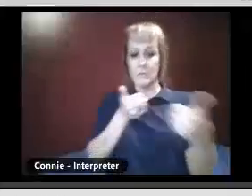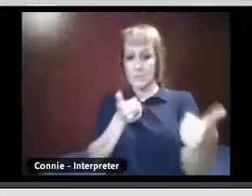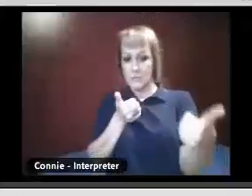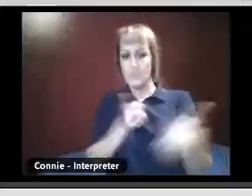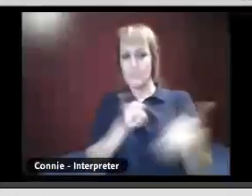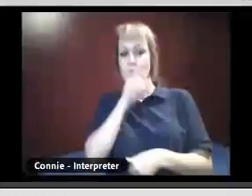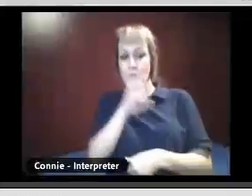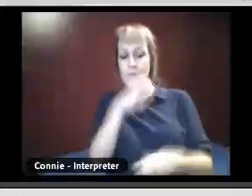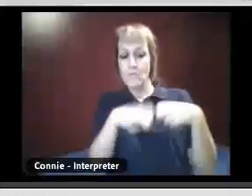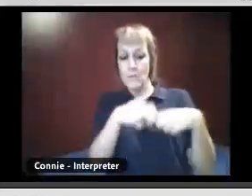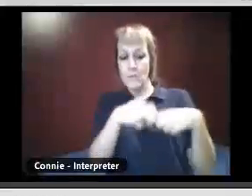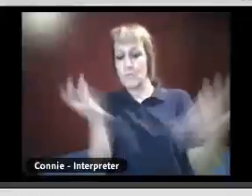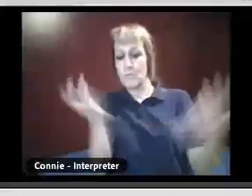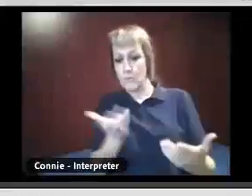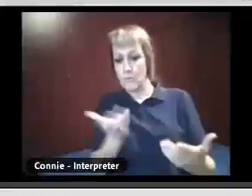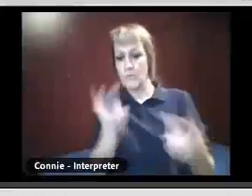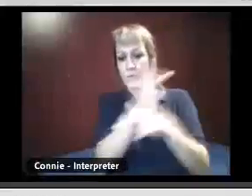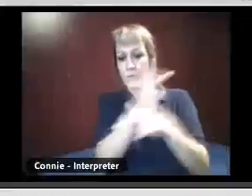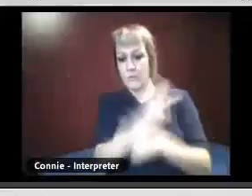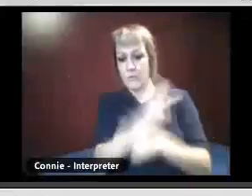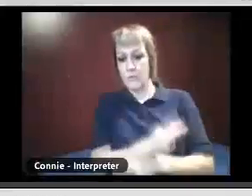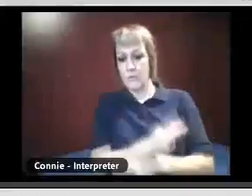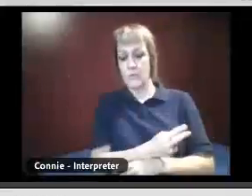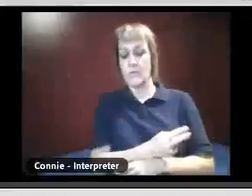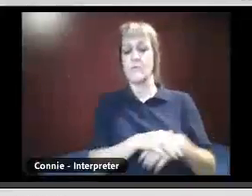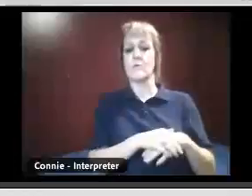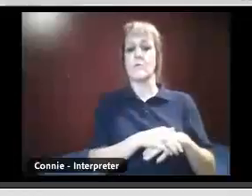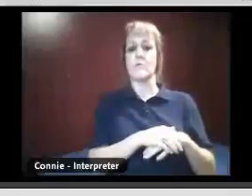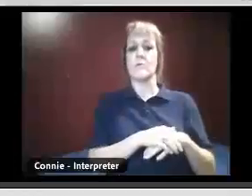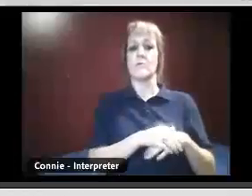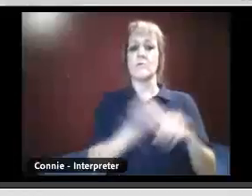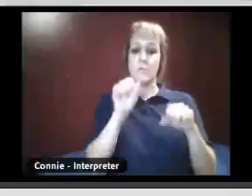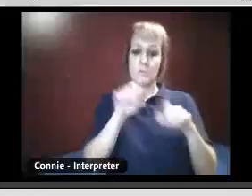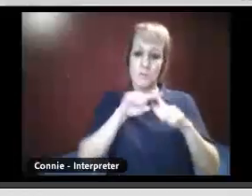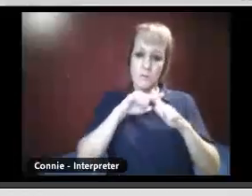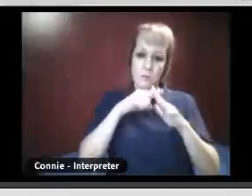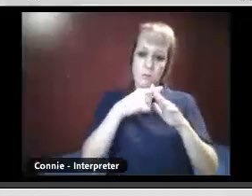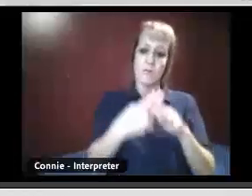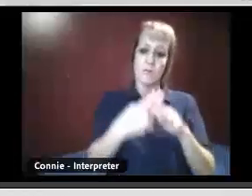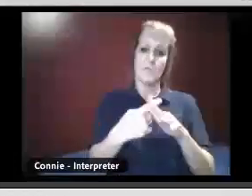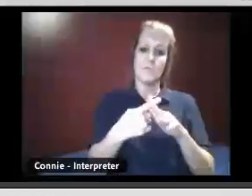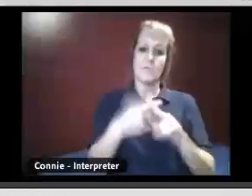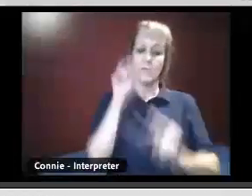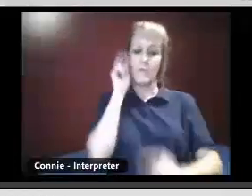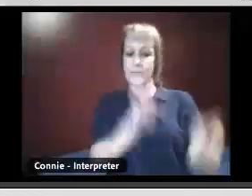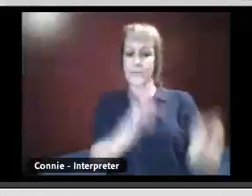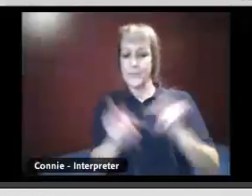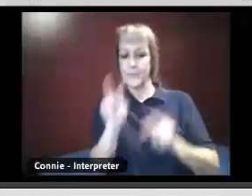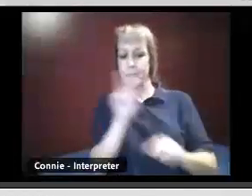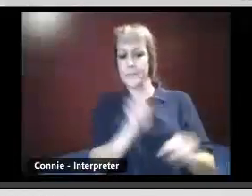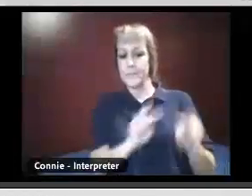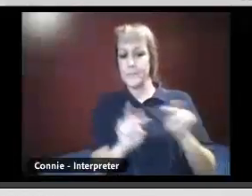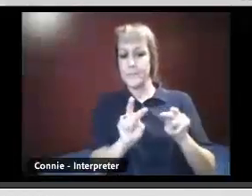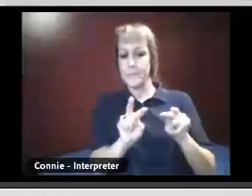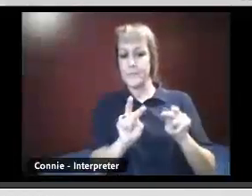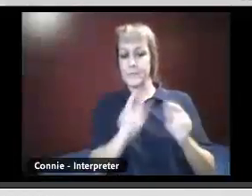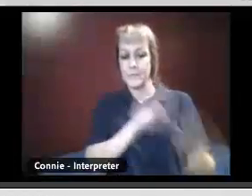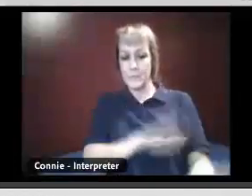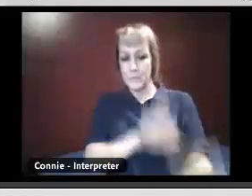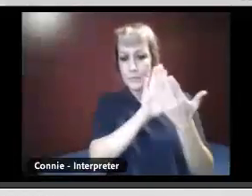issue that you have, and several of you had here, you begin to look at, you can approach